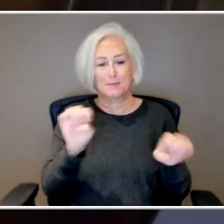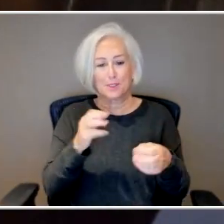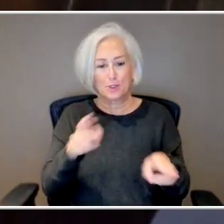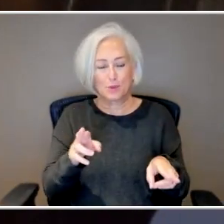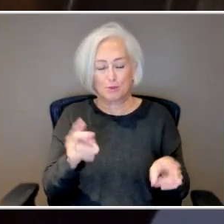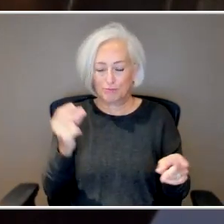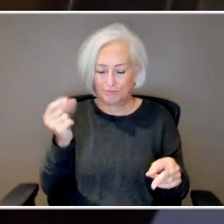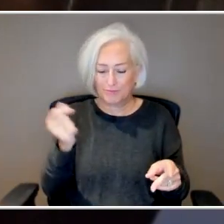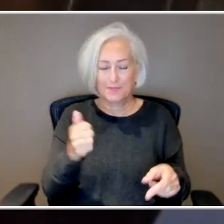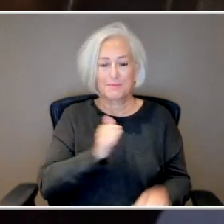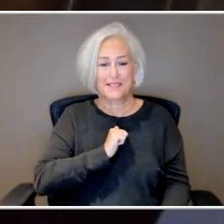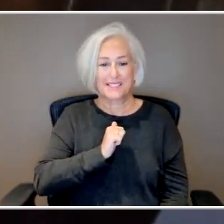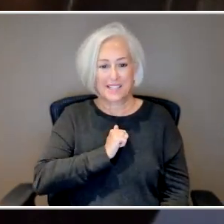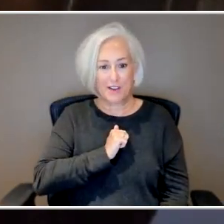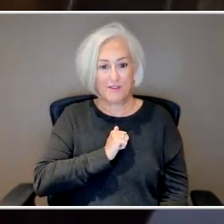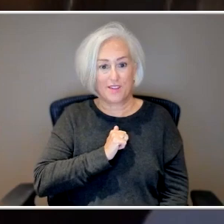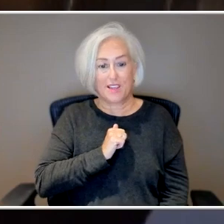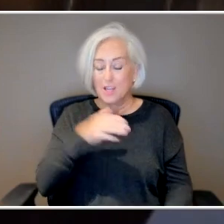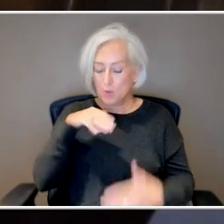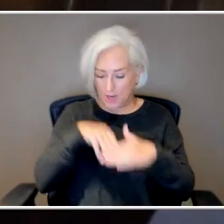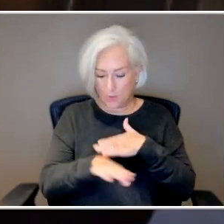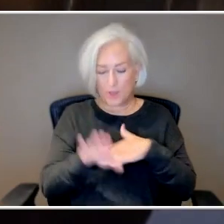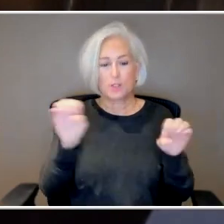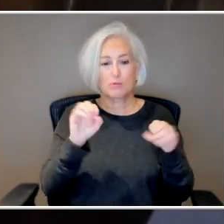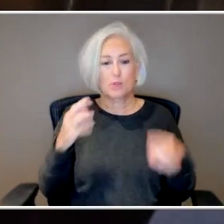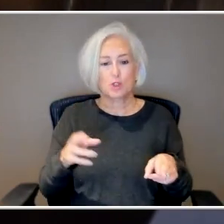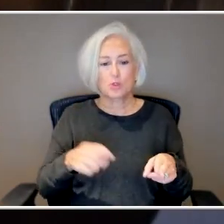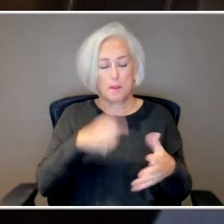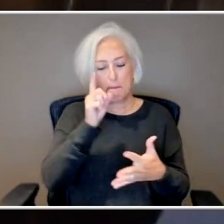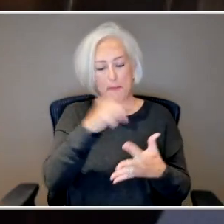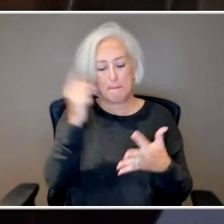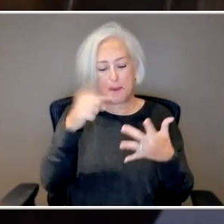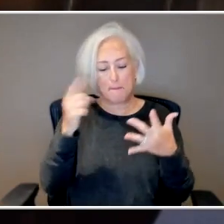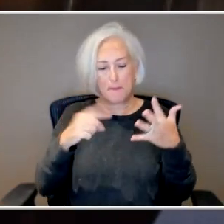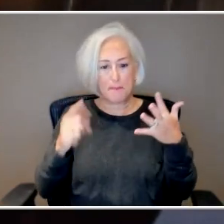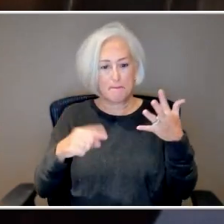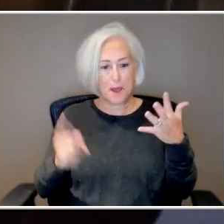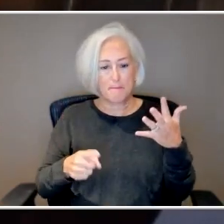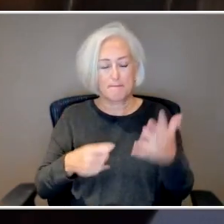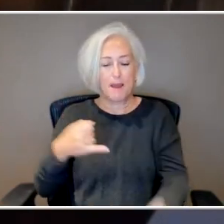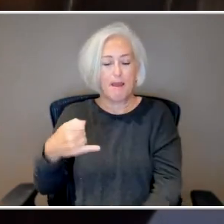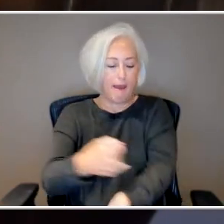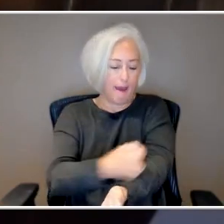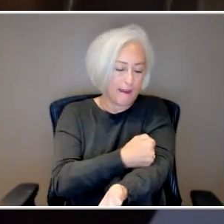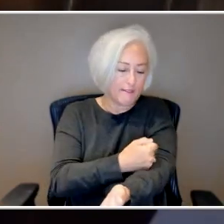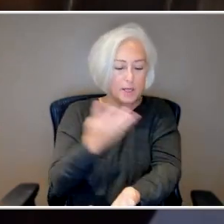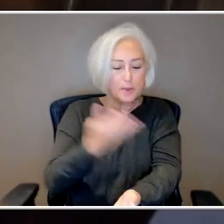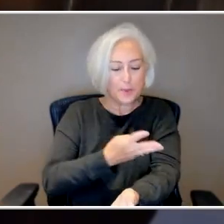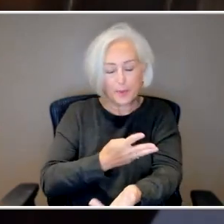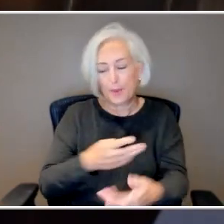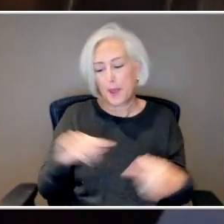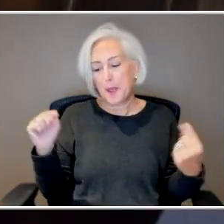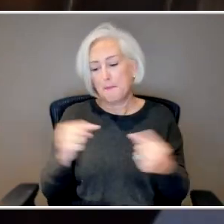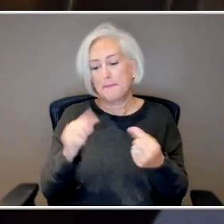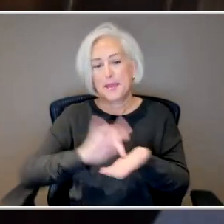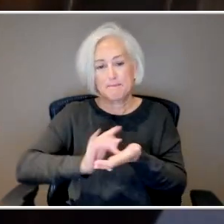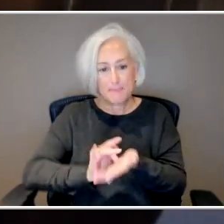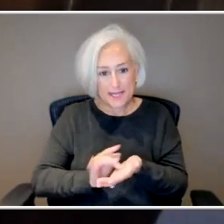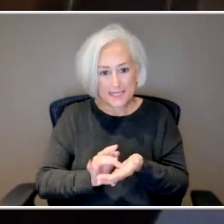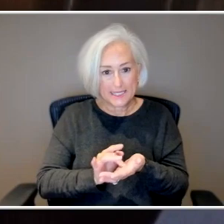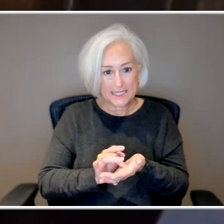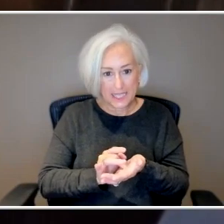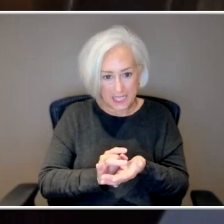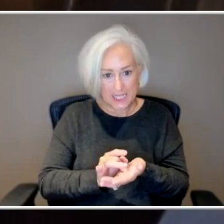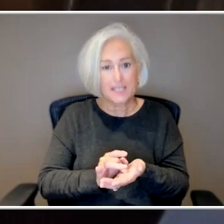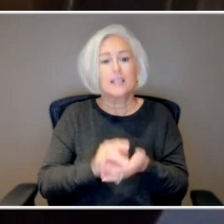it just went like clockwork. They had an IV in me. They gave me pain medicine, and as soon as I could get a